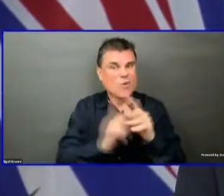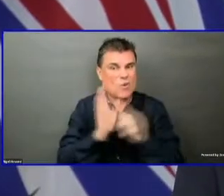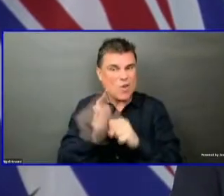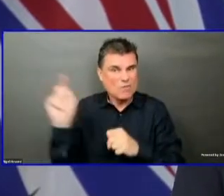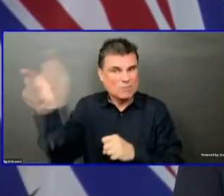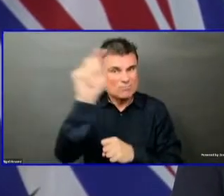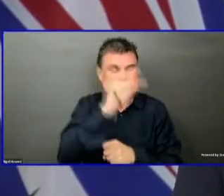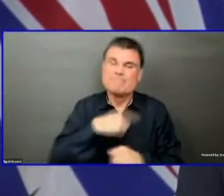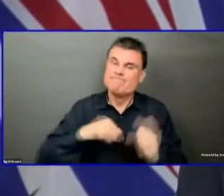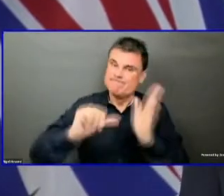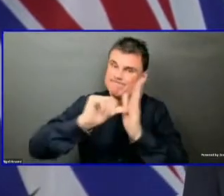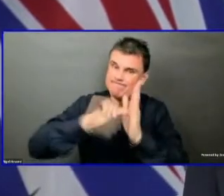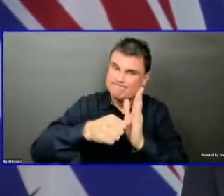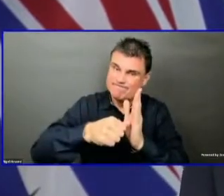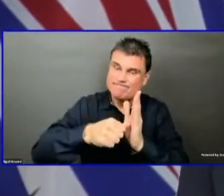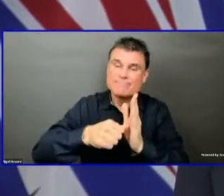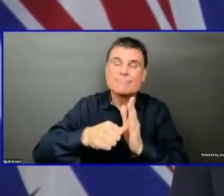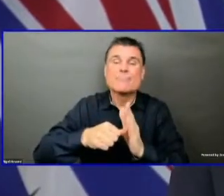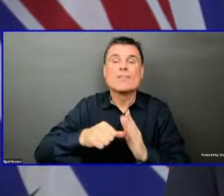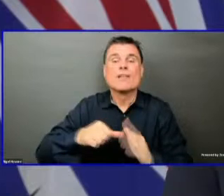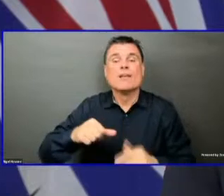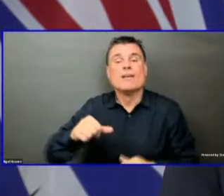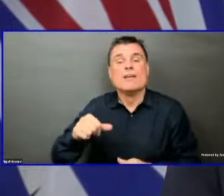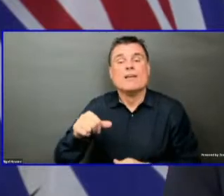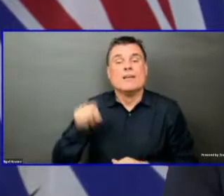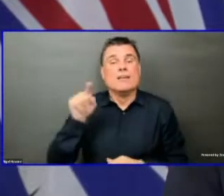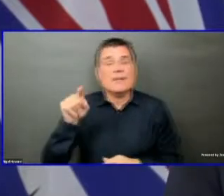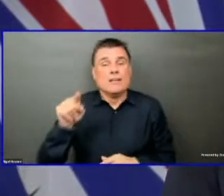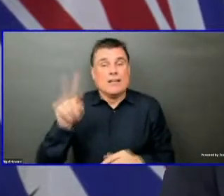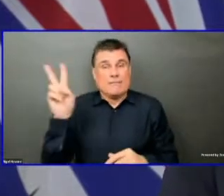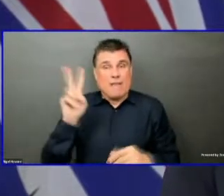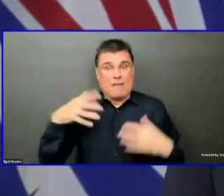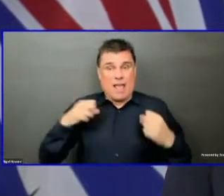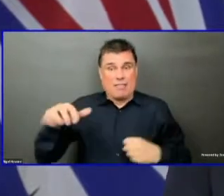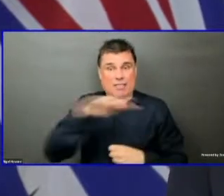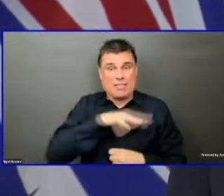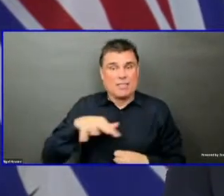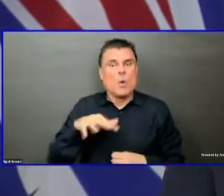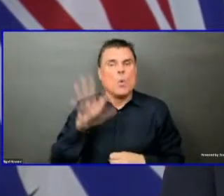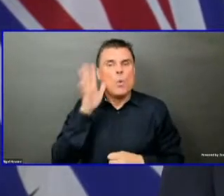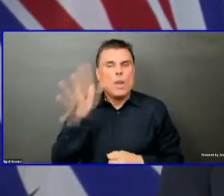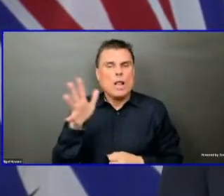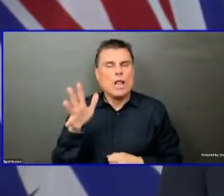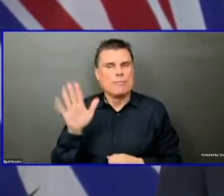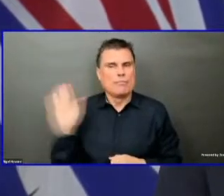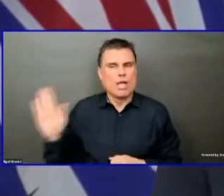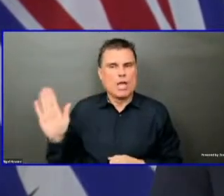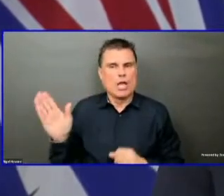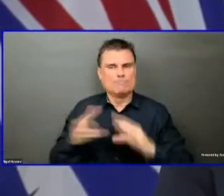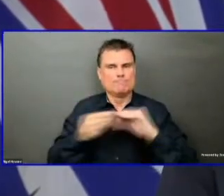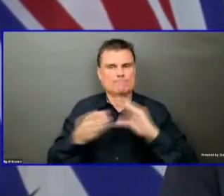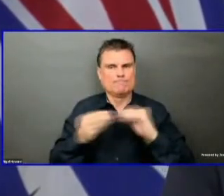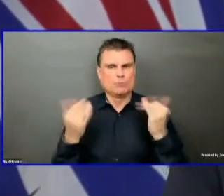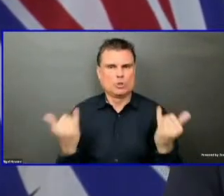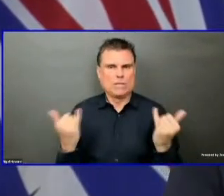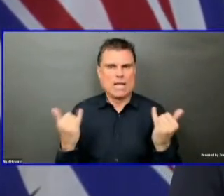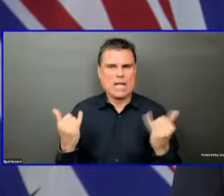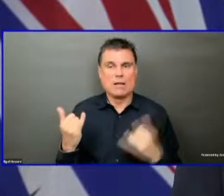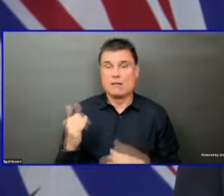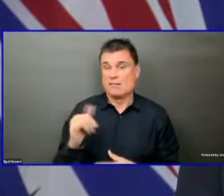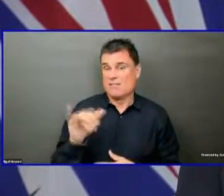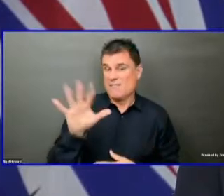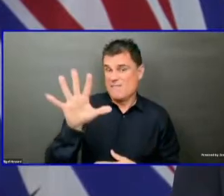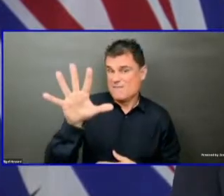later in one of its advisories later today that there's been a total of 547 cases of COVID-19 in